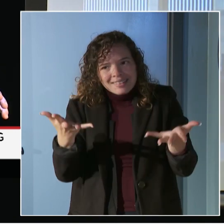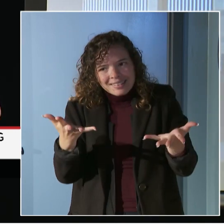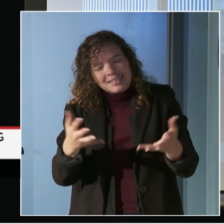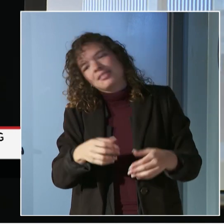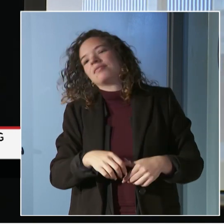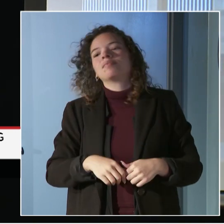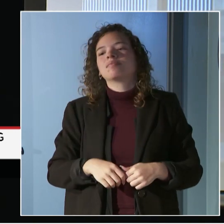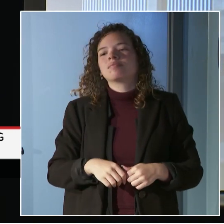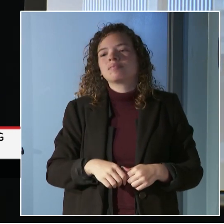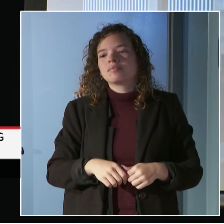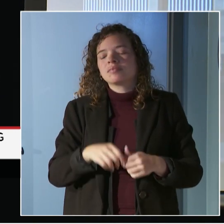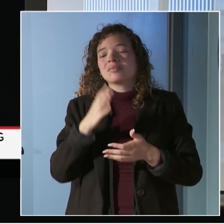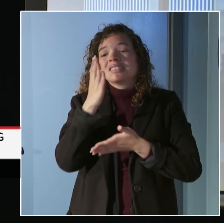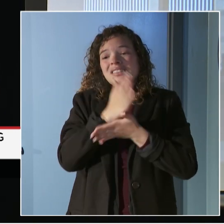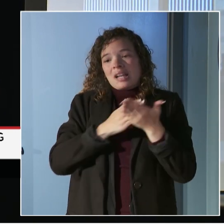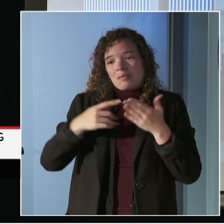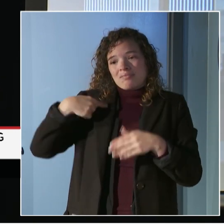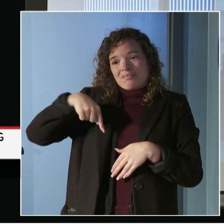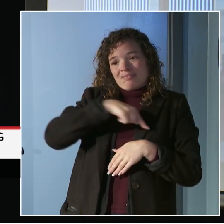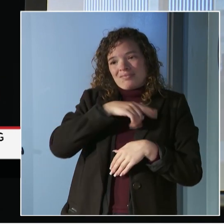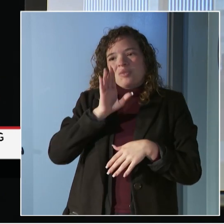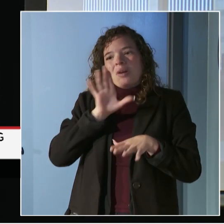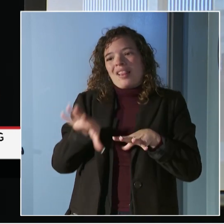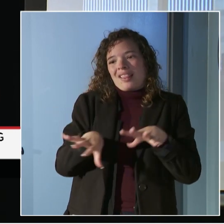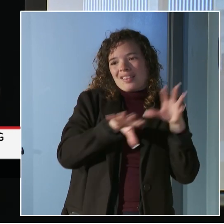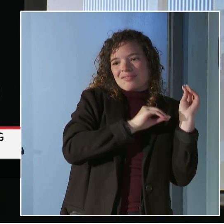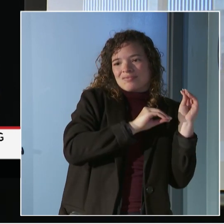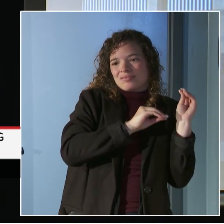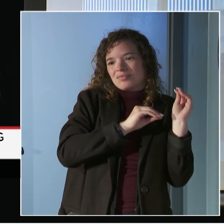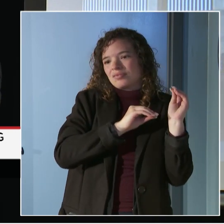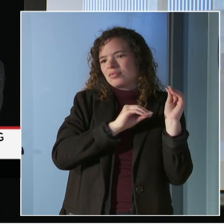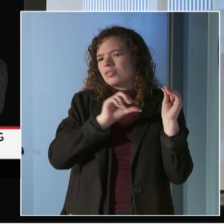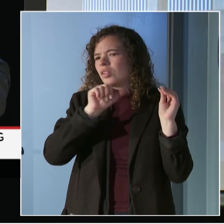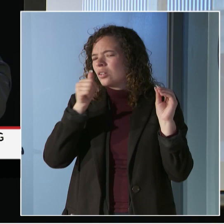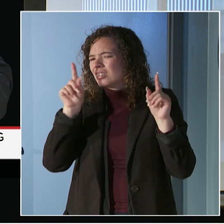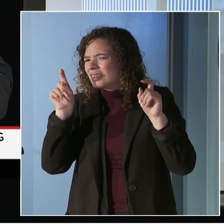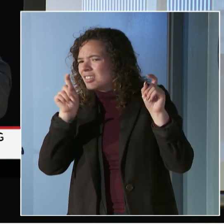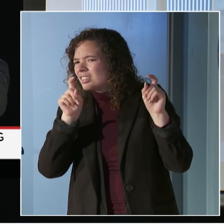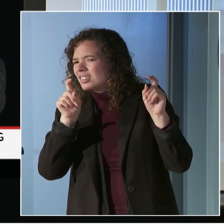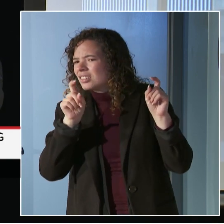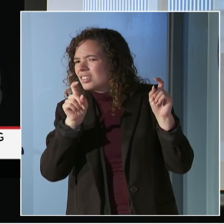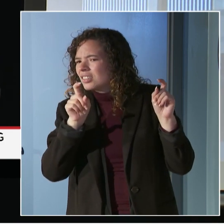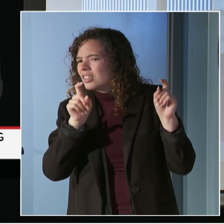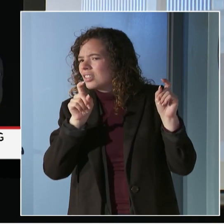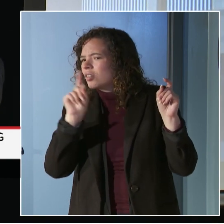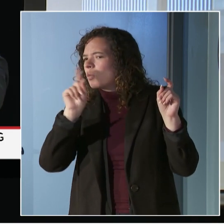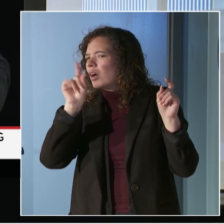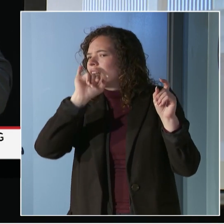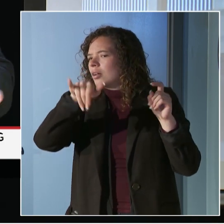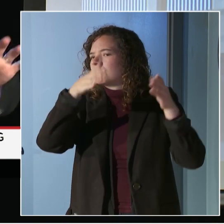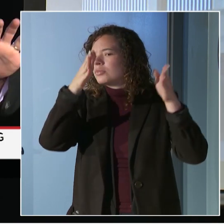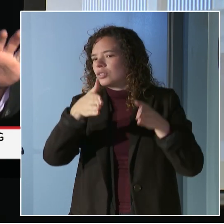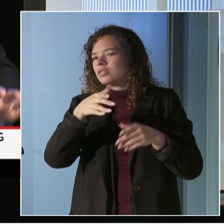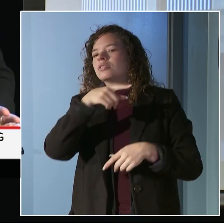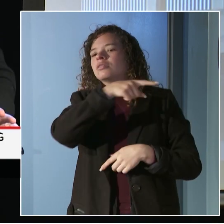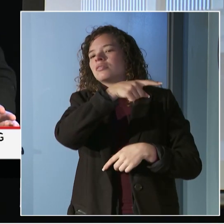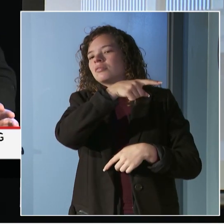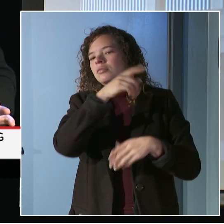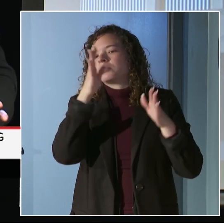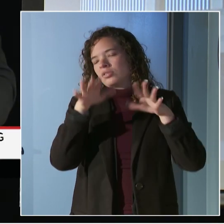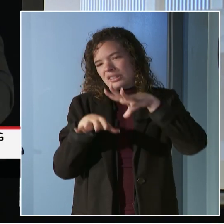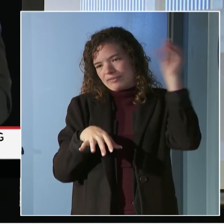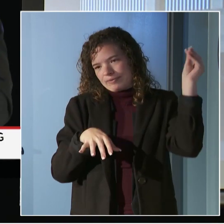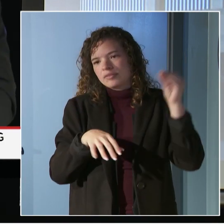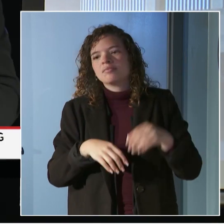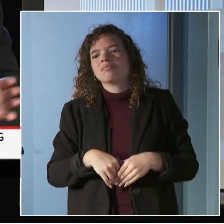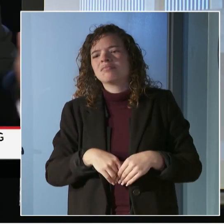Some of us are leaving first. Is that, Rebecca, I can't find you. Speakers are going to leave first. We'll ask your